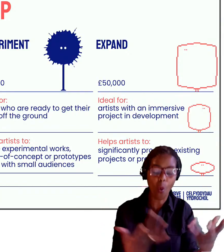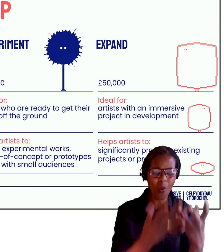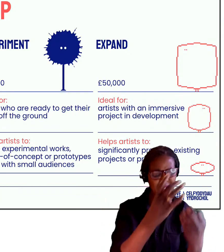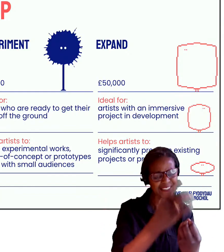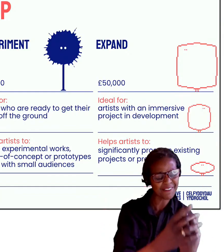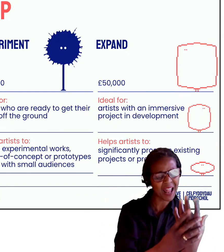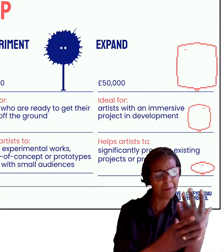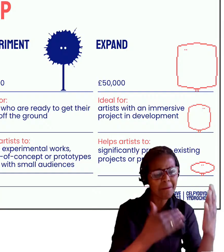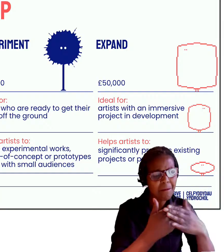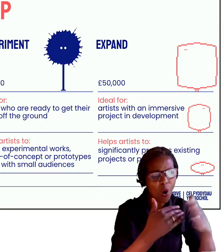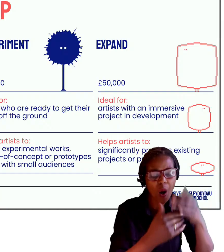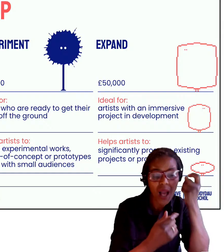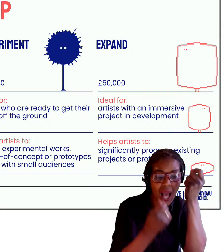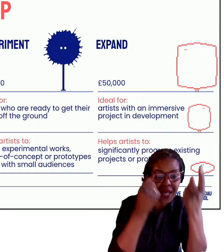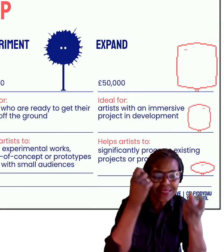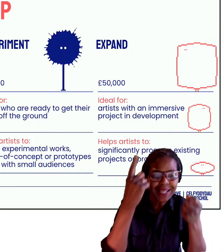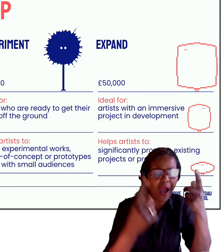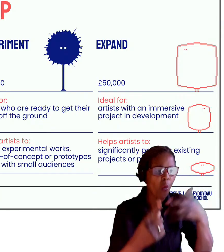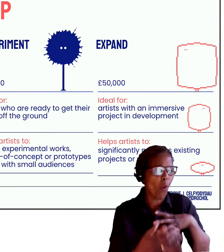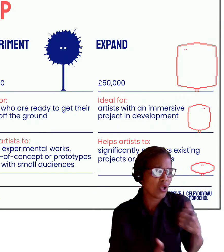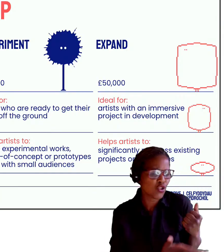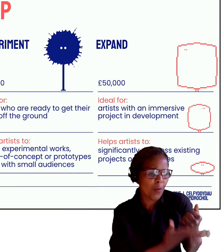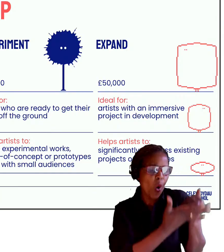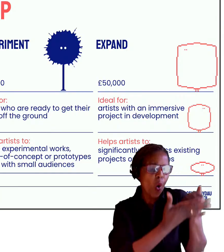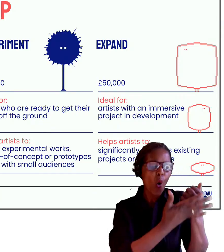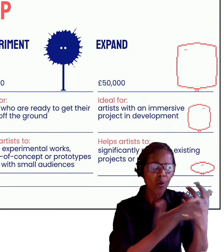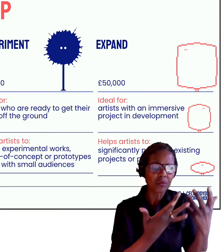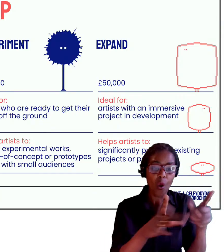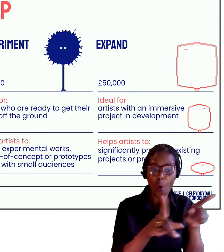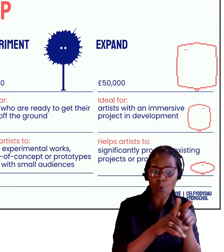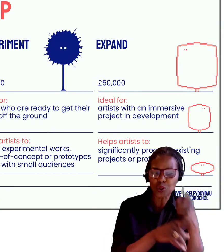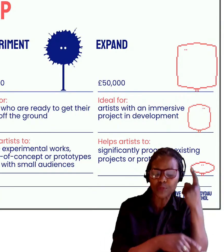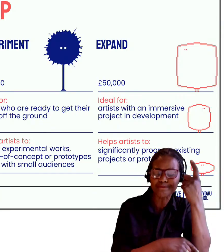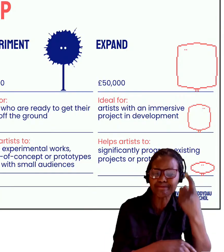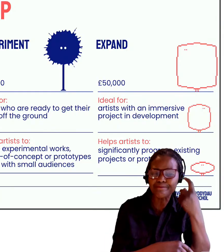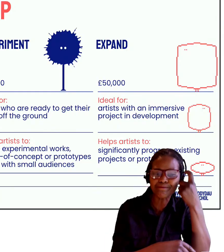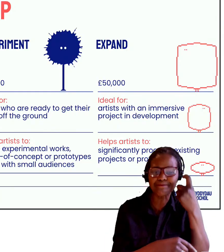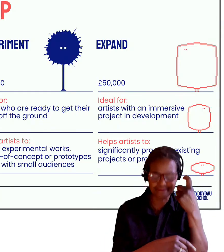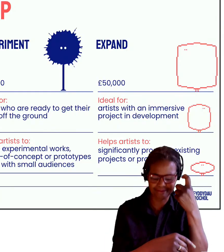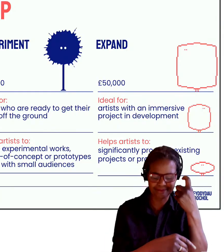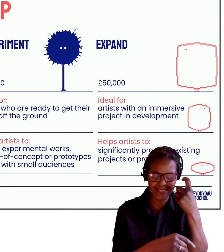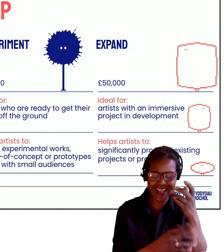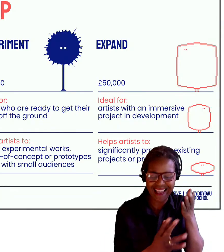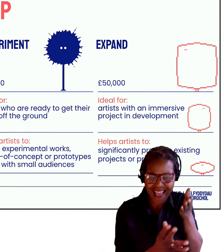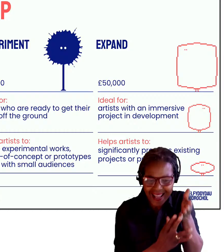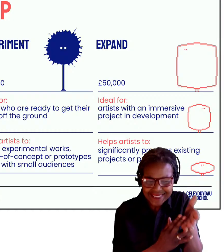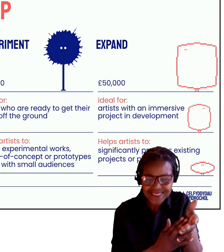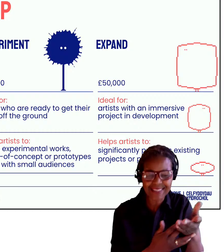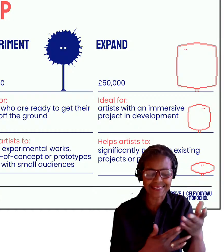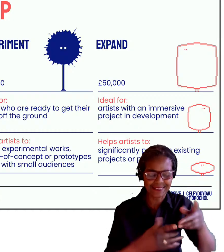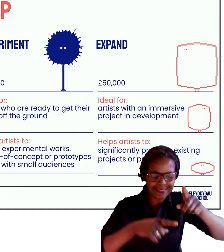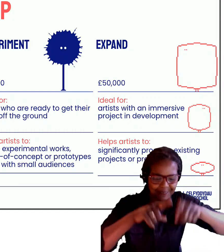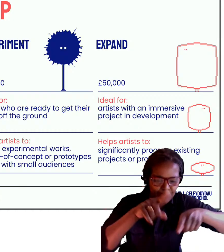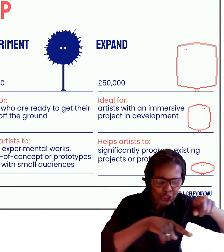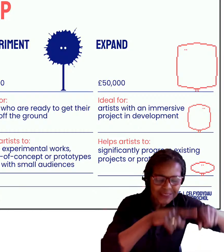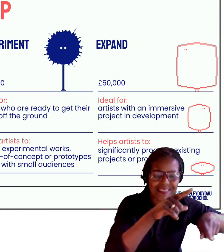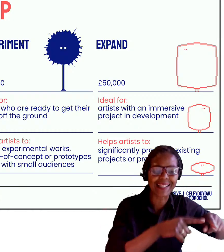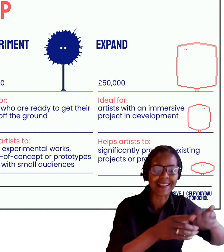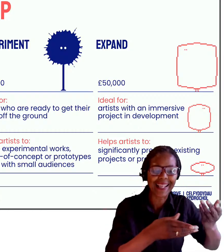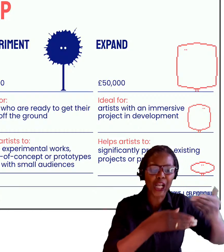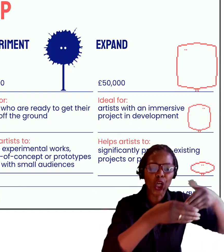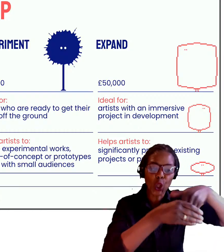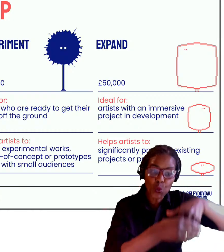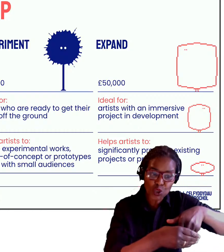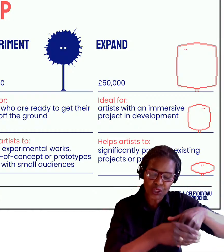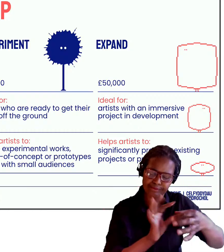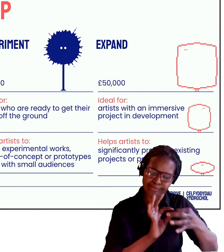and again, to consider access, diversity, and inclusion relevant to their project. So the call closed in